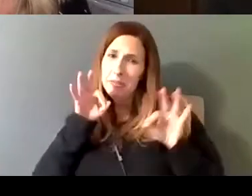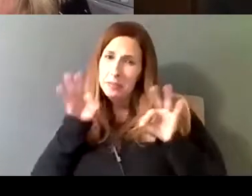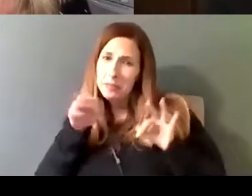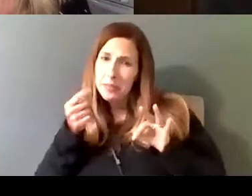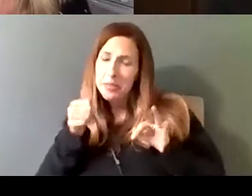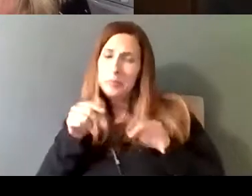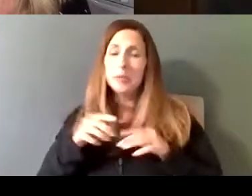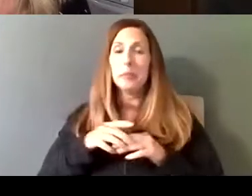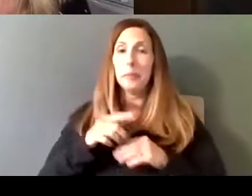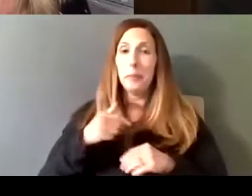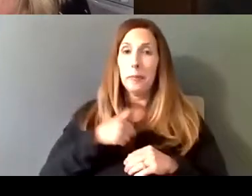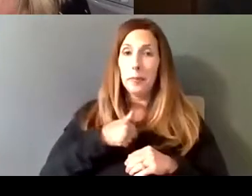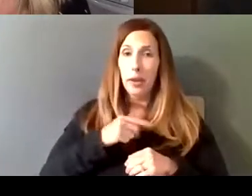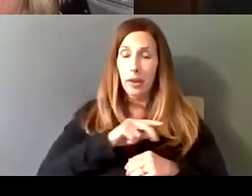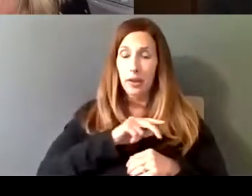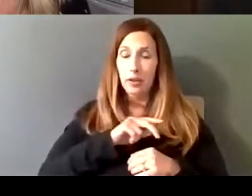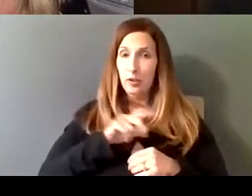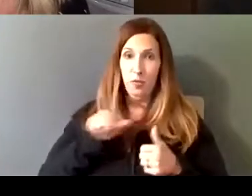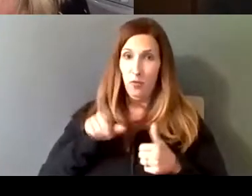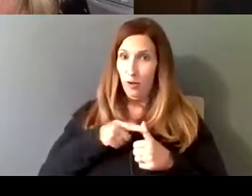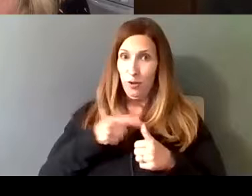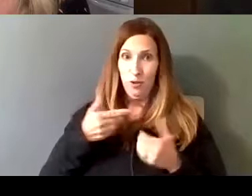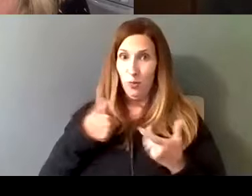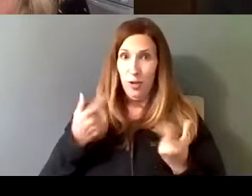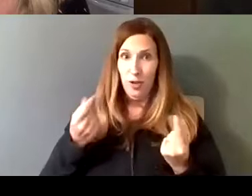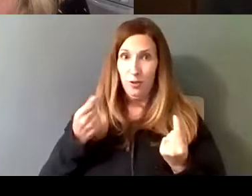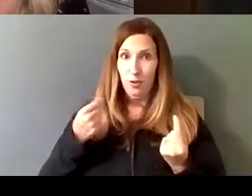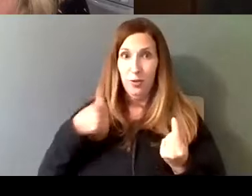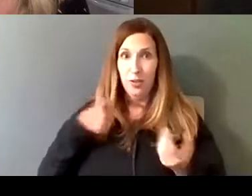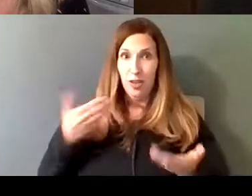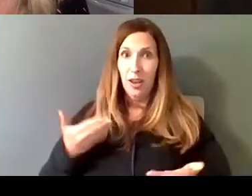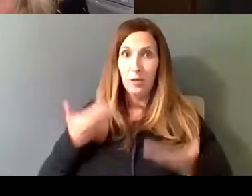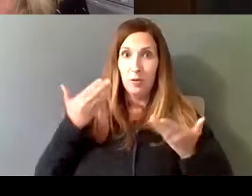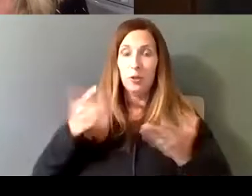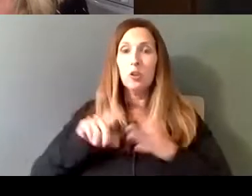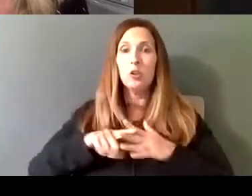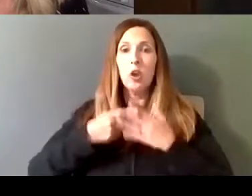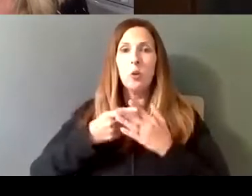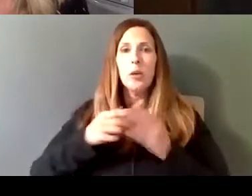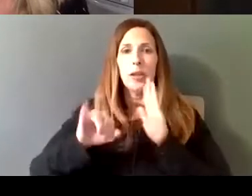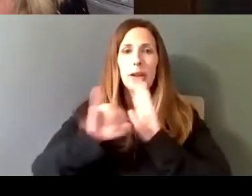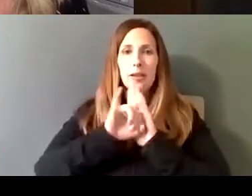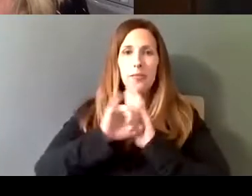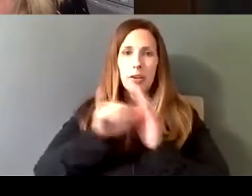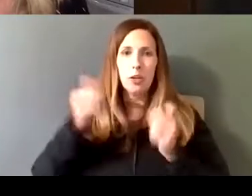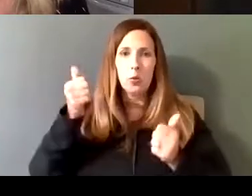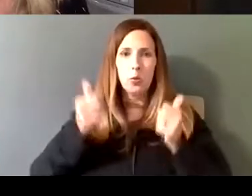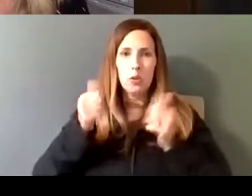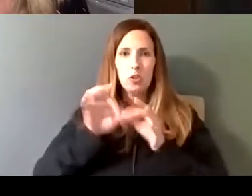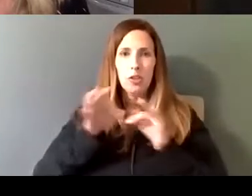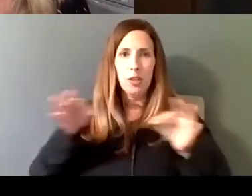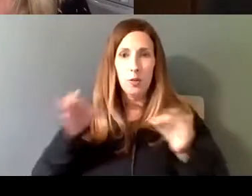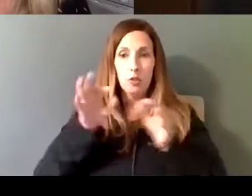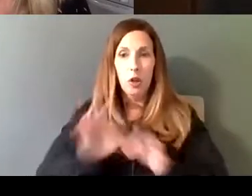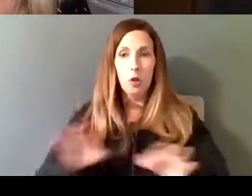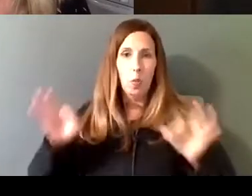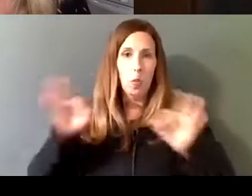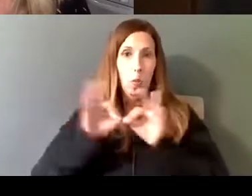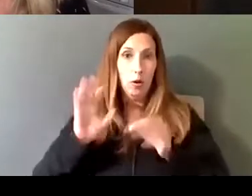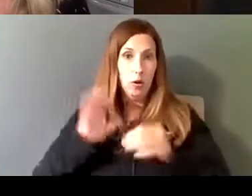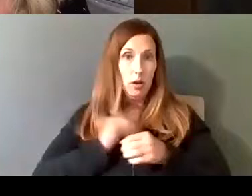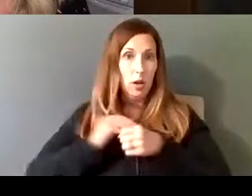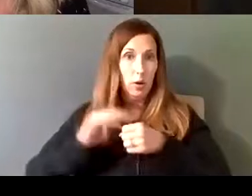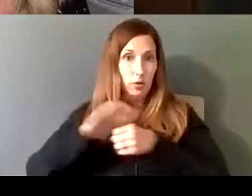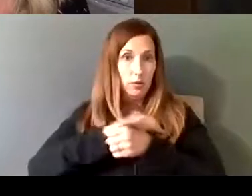I personally, the first thing I do is suggest starting with identifying which languages are important to your region and